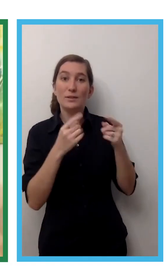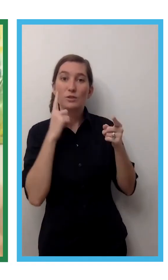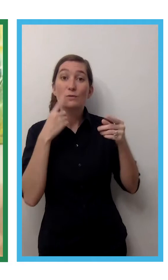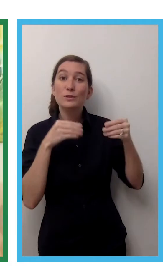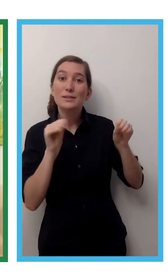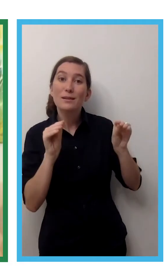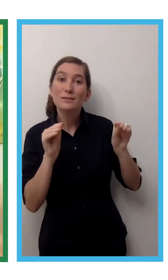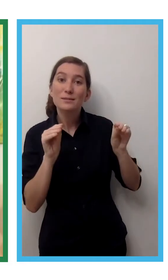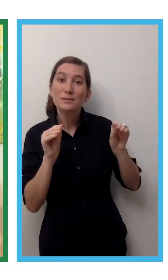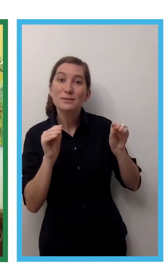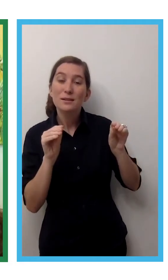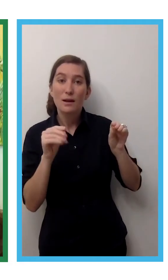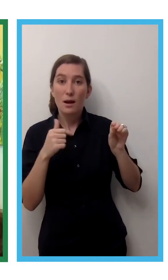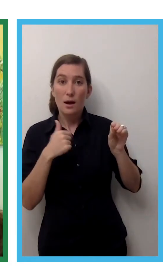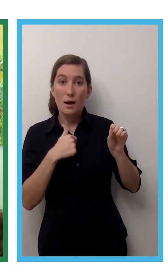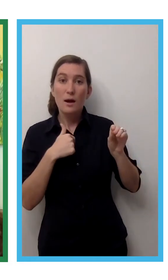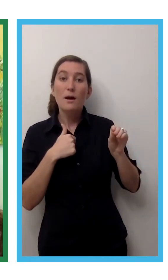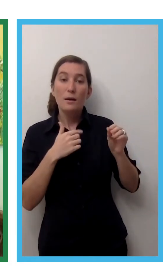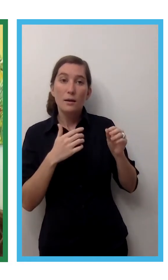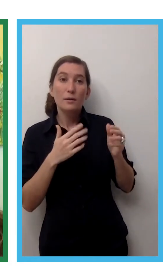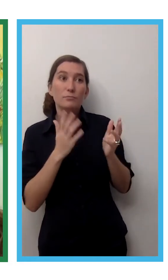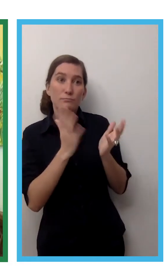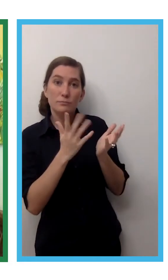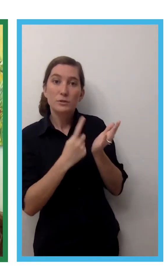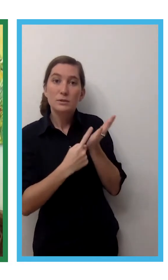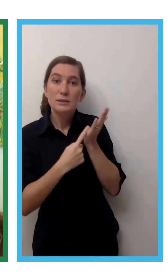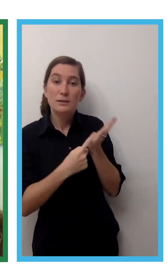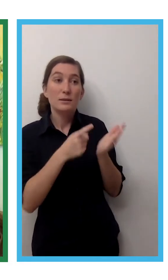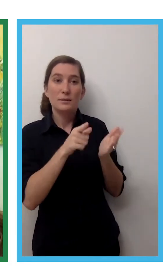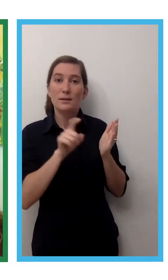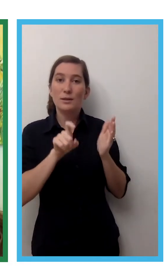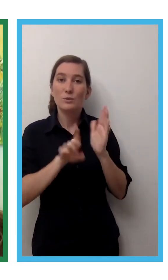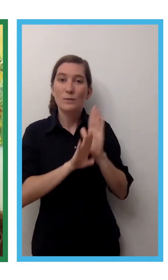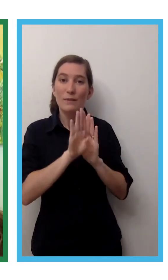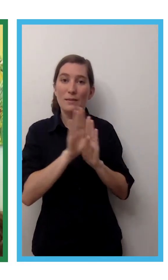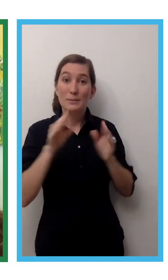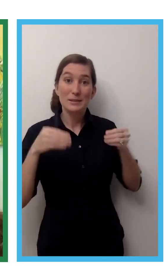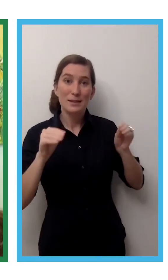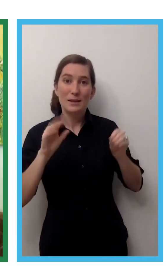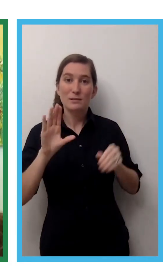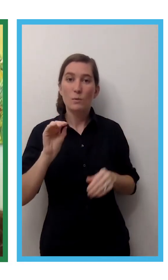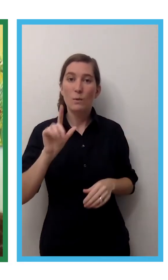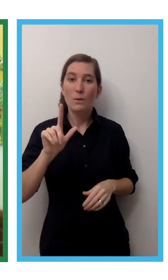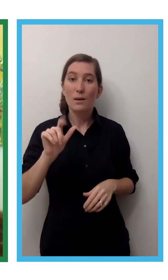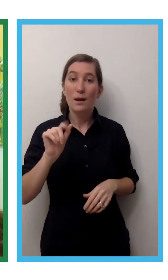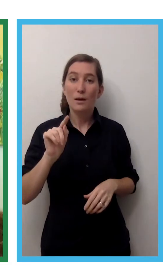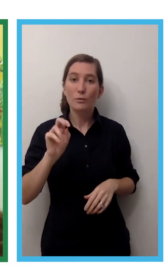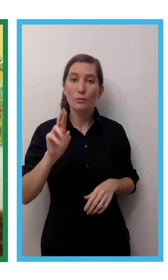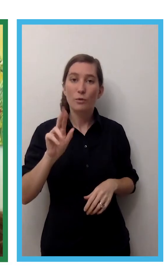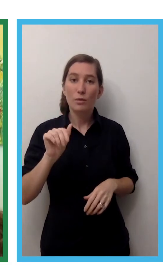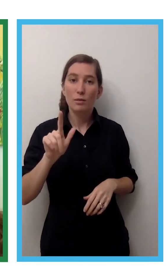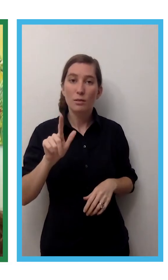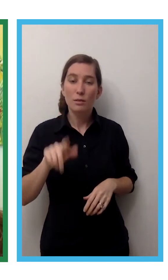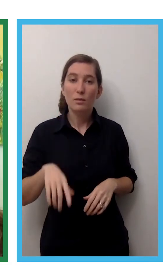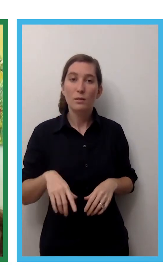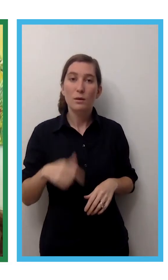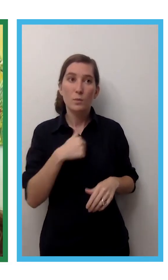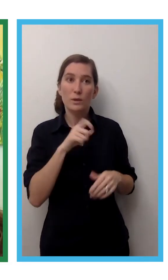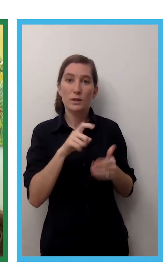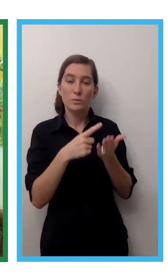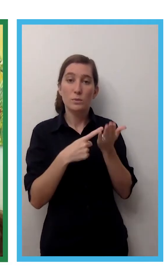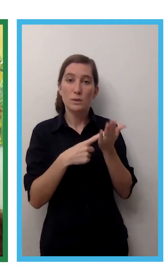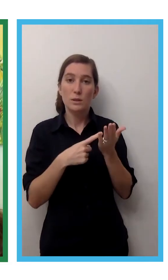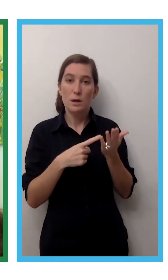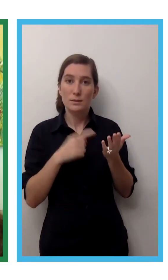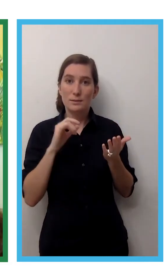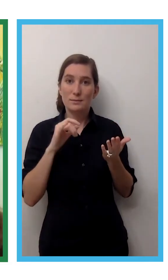collateral to respond to RFPs, to respond to these questions that are coming in about what are you doing. If they're not B2B,